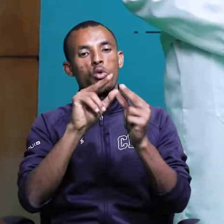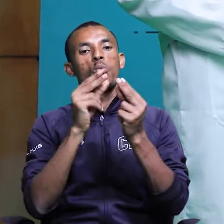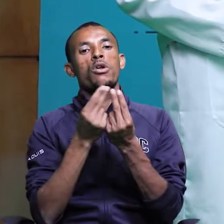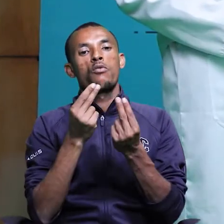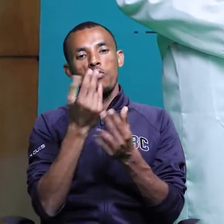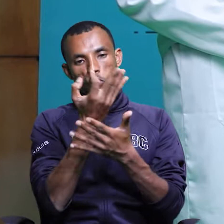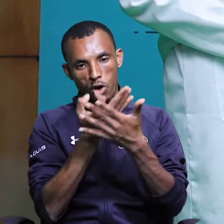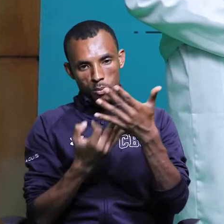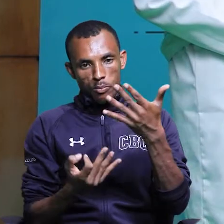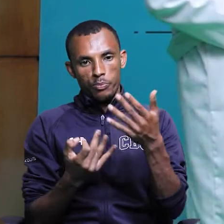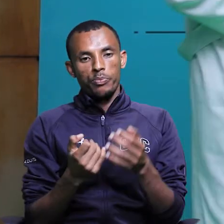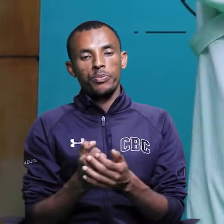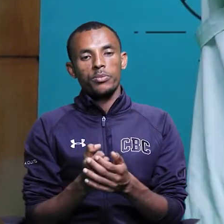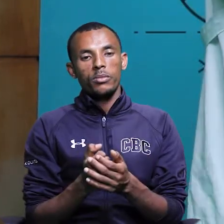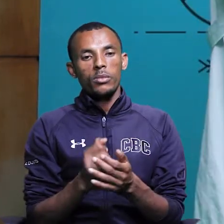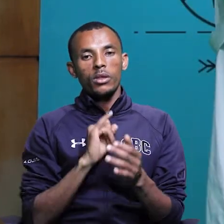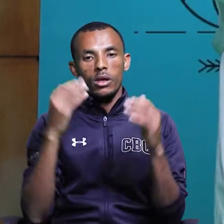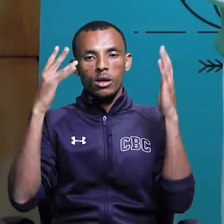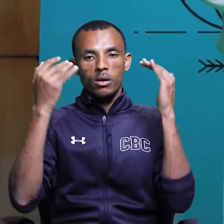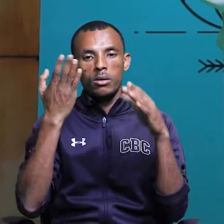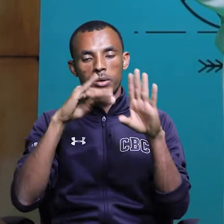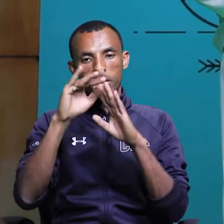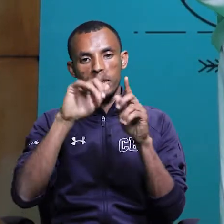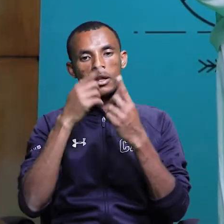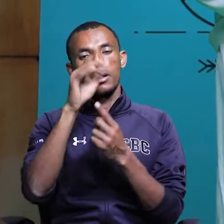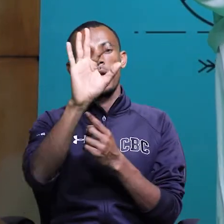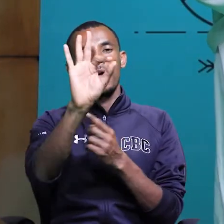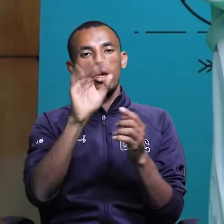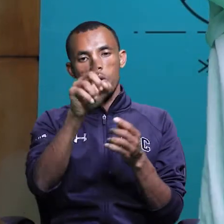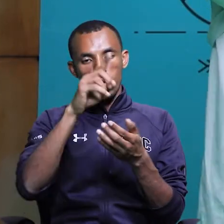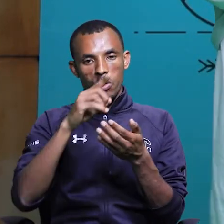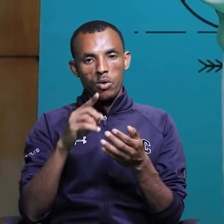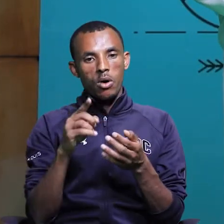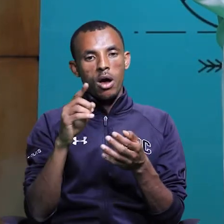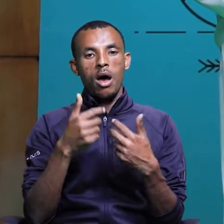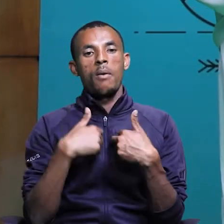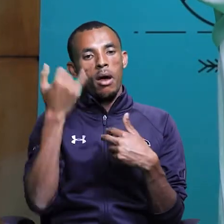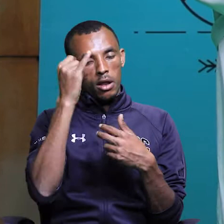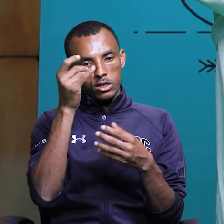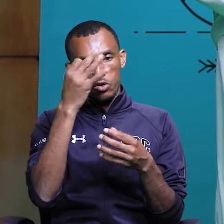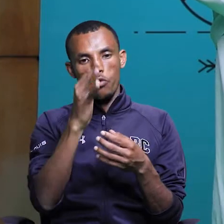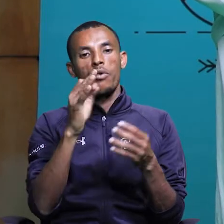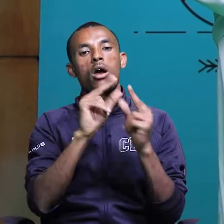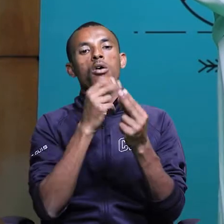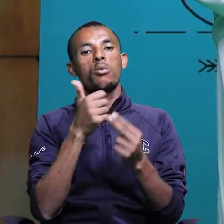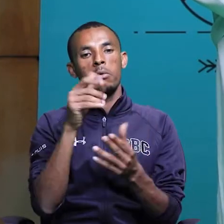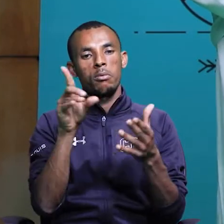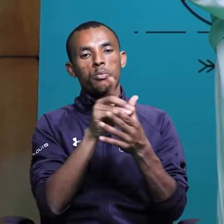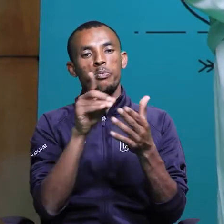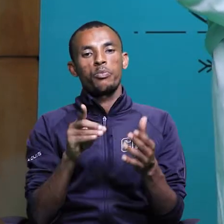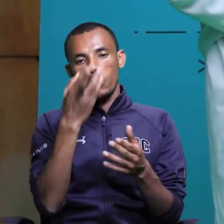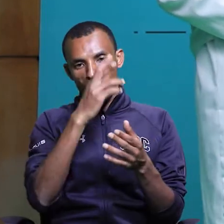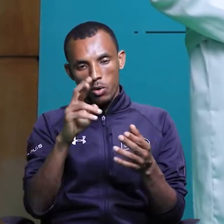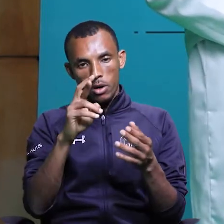form. I hope in grade 9 you have ideas of ungrouped data